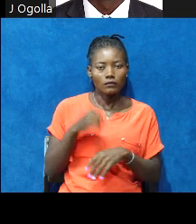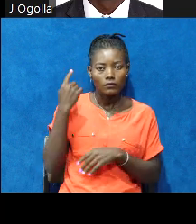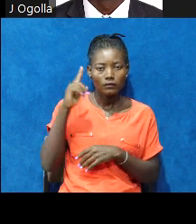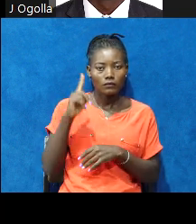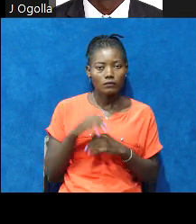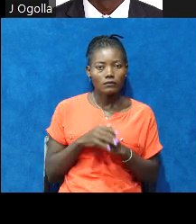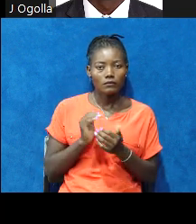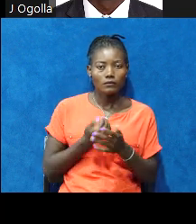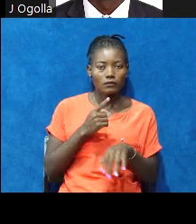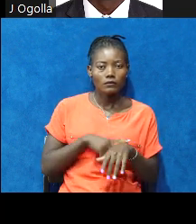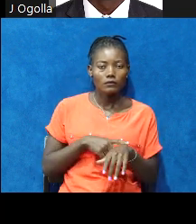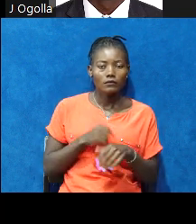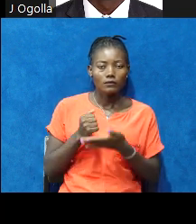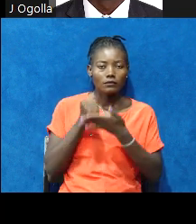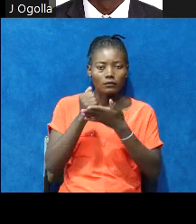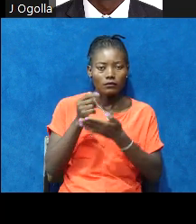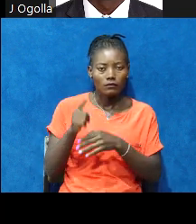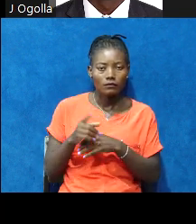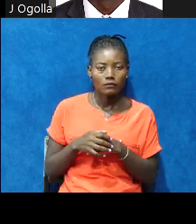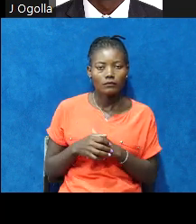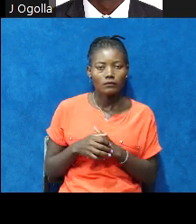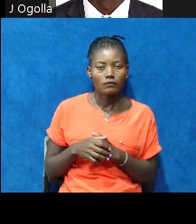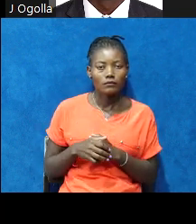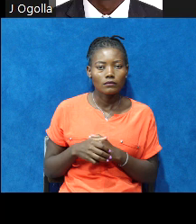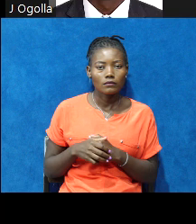for some time, so that we get you out of that,